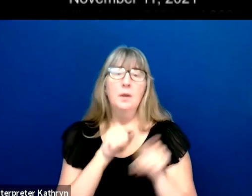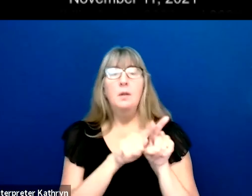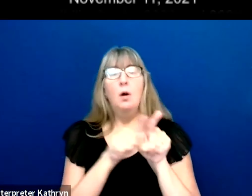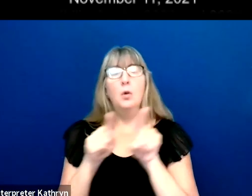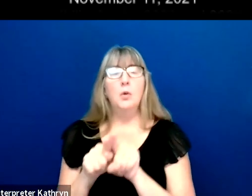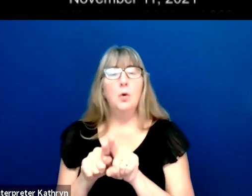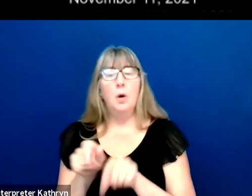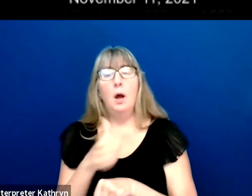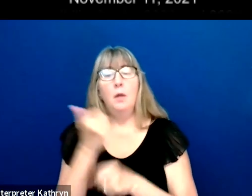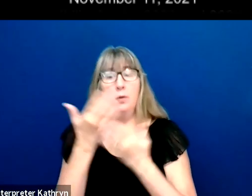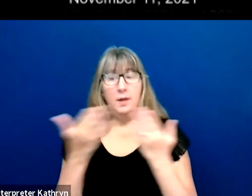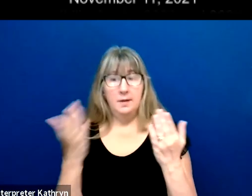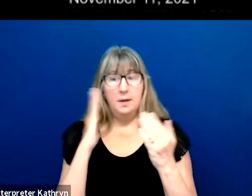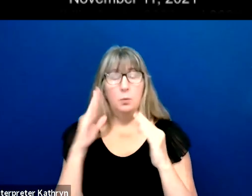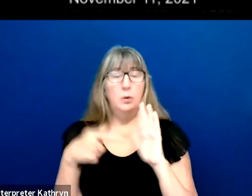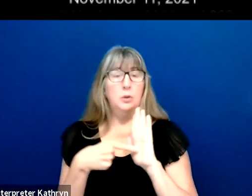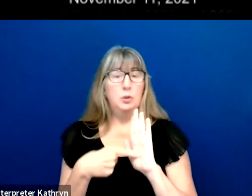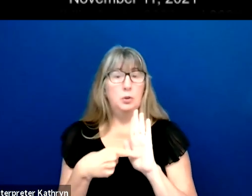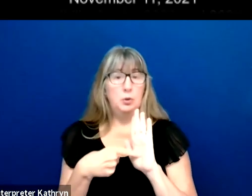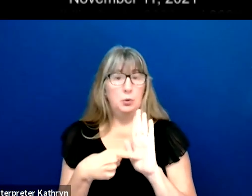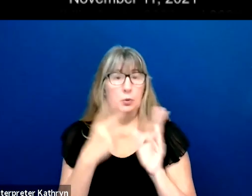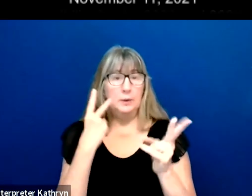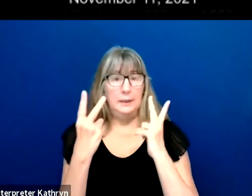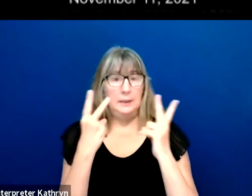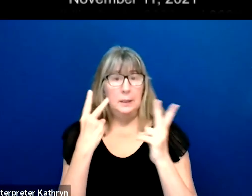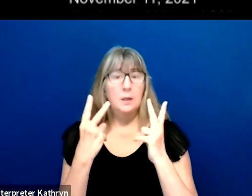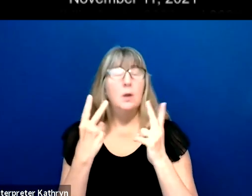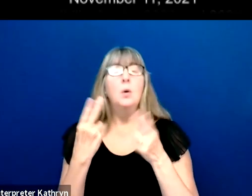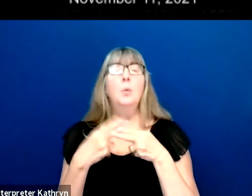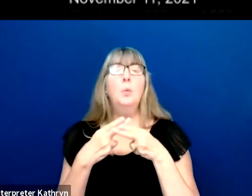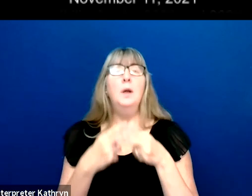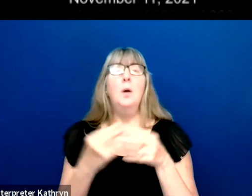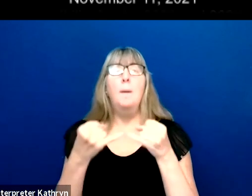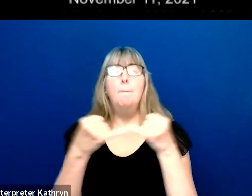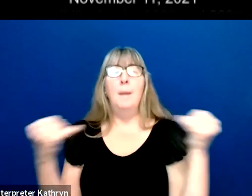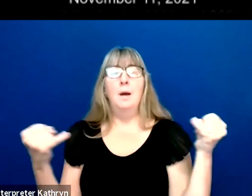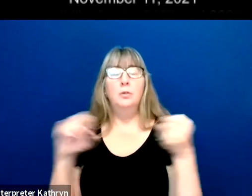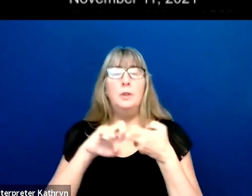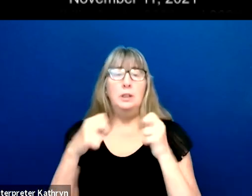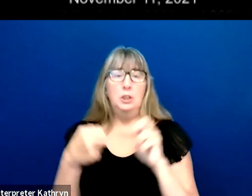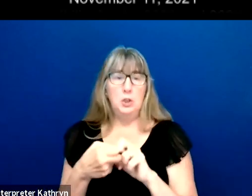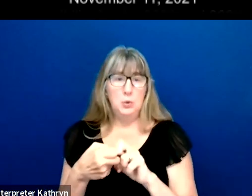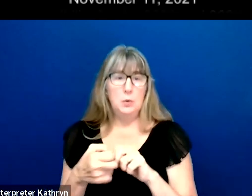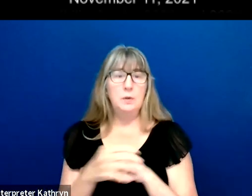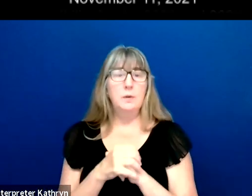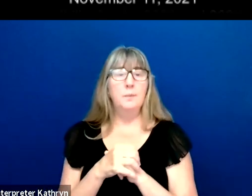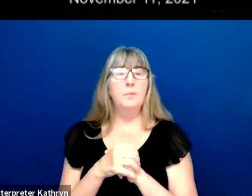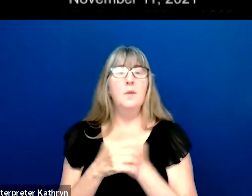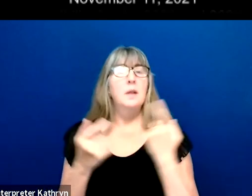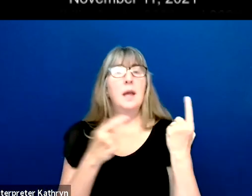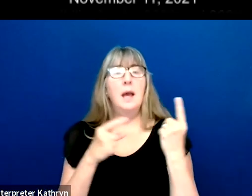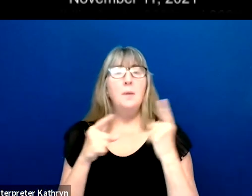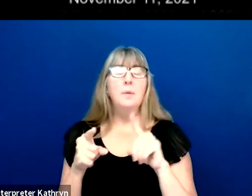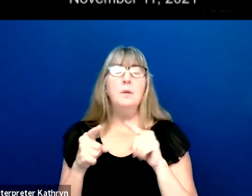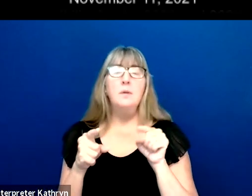space that's a very big deal, that we call boundary issues. And basically this comes up in a setting